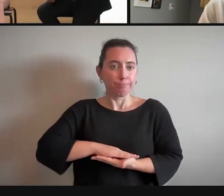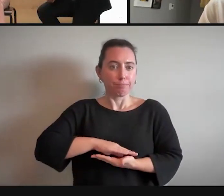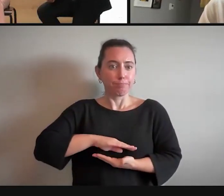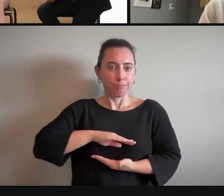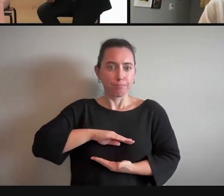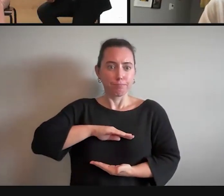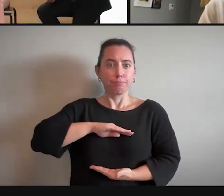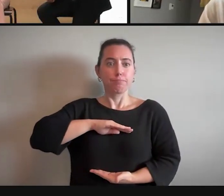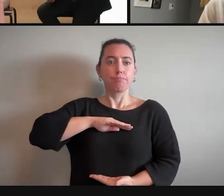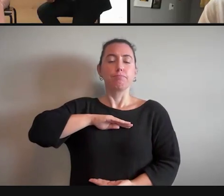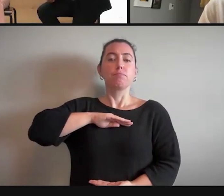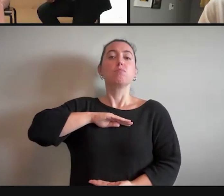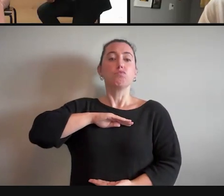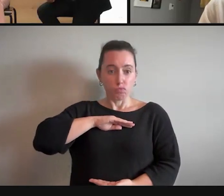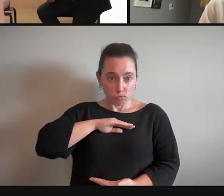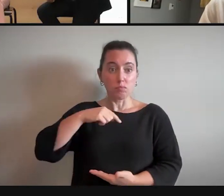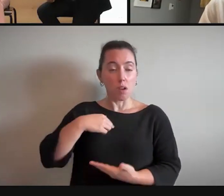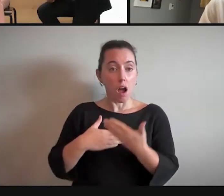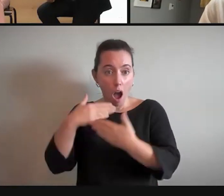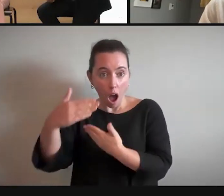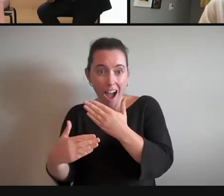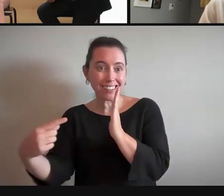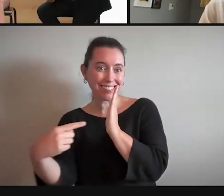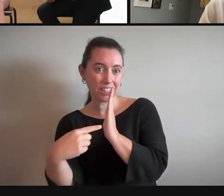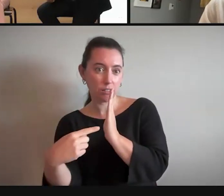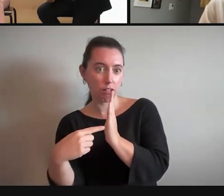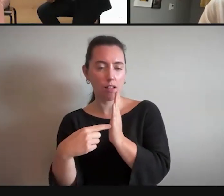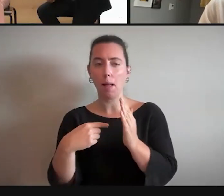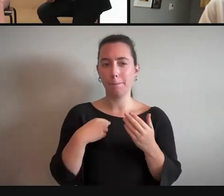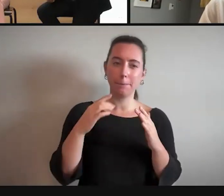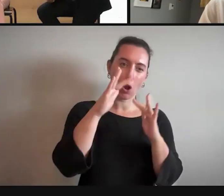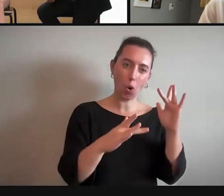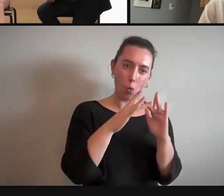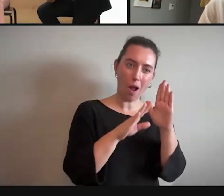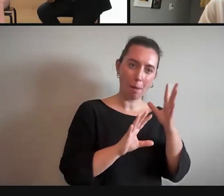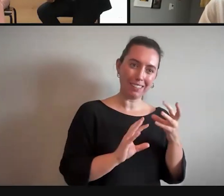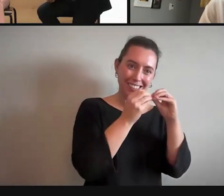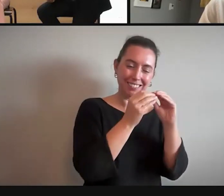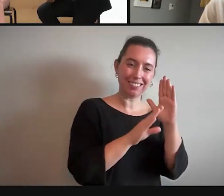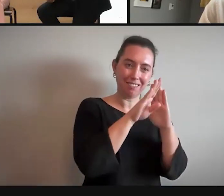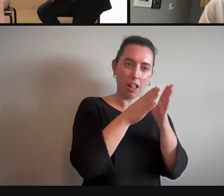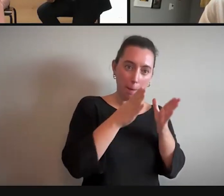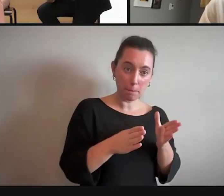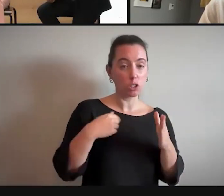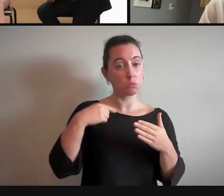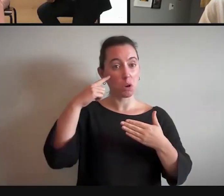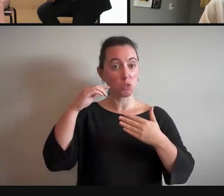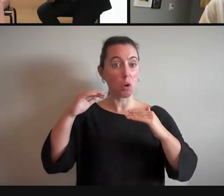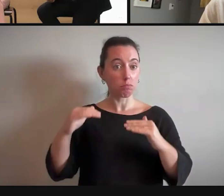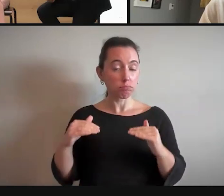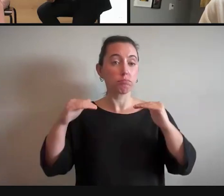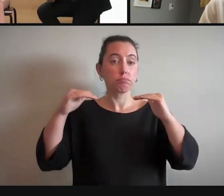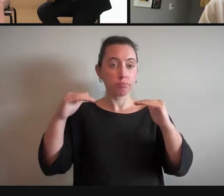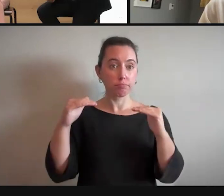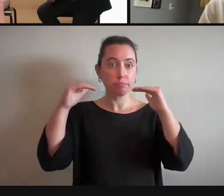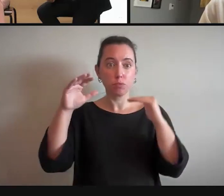And then I went to technical because I'm a software developer, so I decided to take the next certification, Web Accessibility